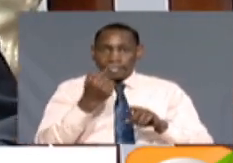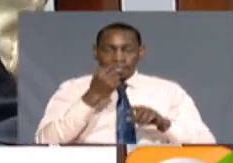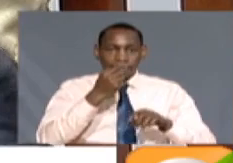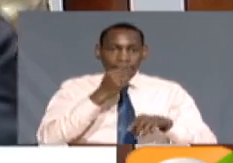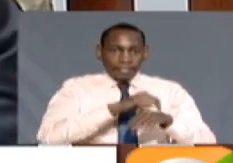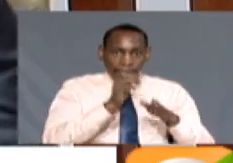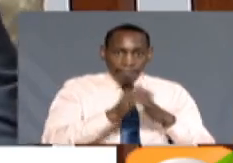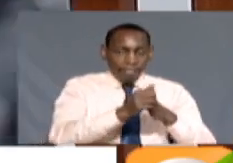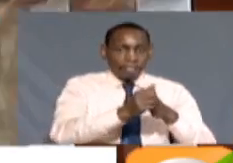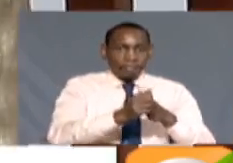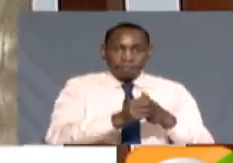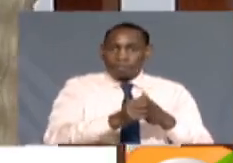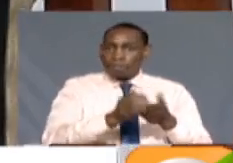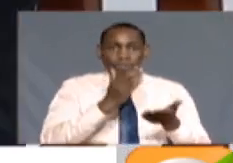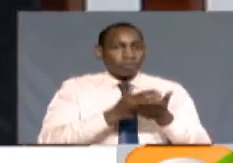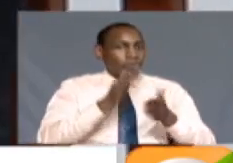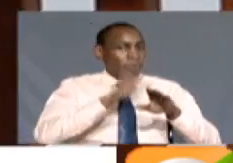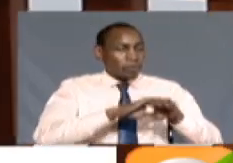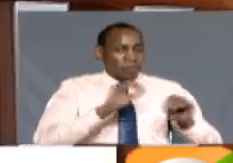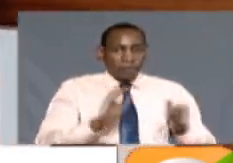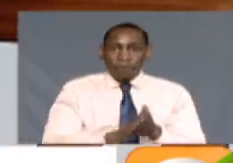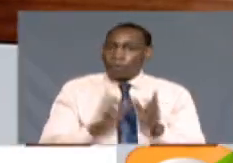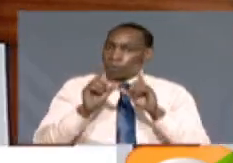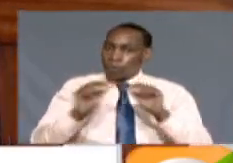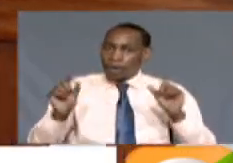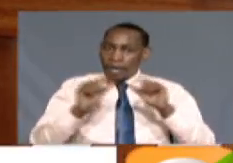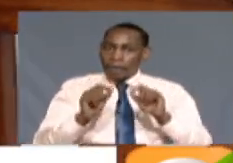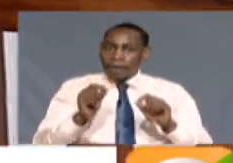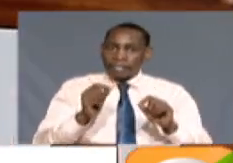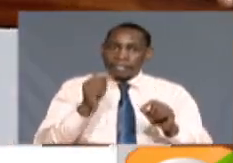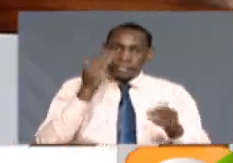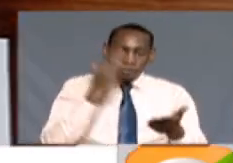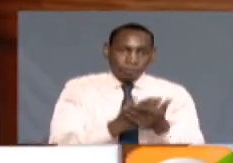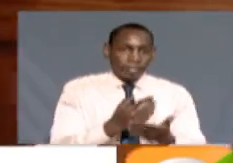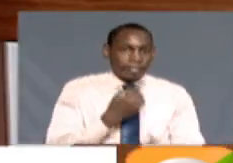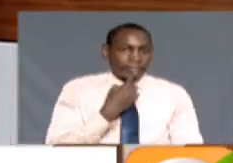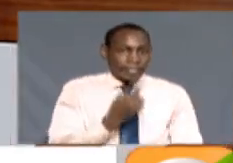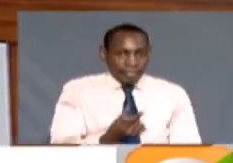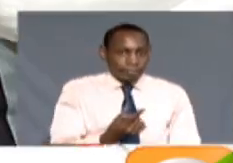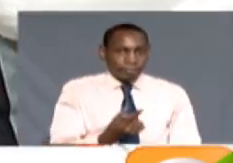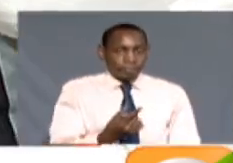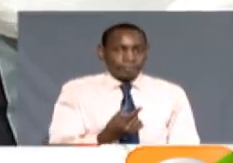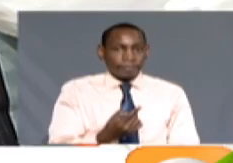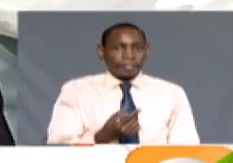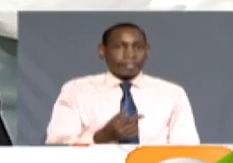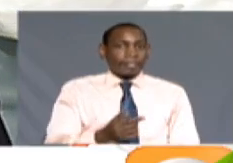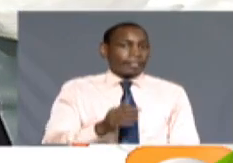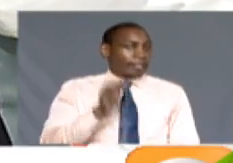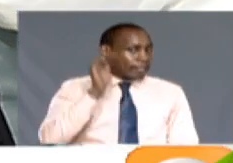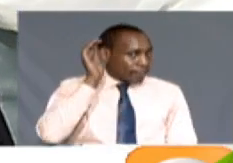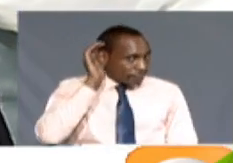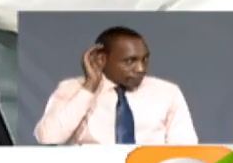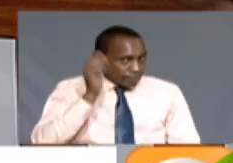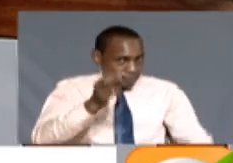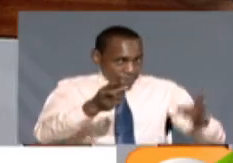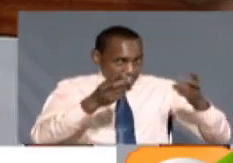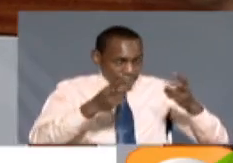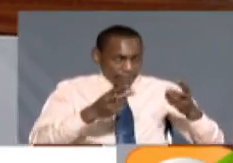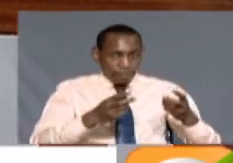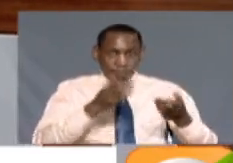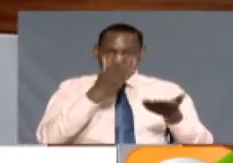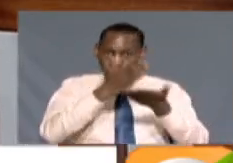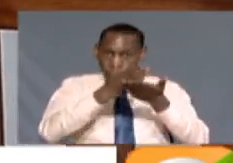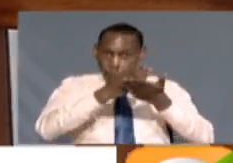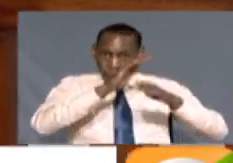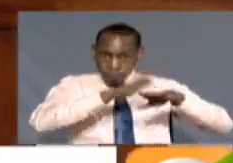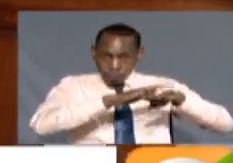horrible. To speak the truth. It was a field day. Let me tell you, Jeff. Tell me. Listen to me, Jeff. I'm listening. The truth is God.